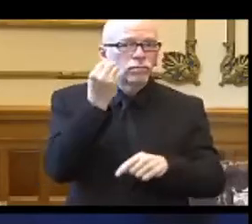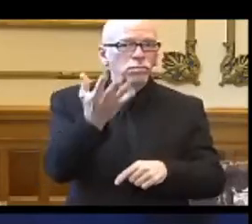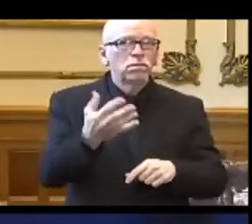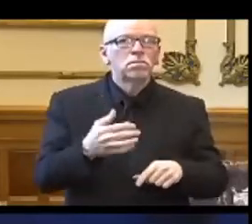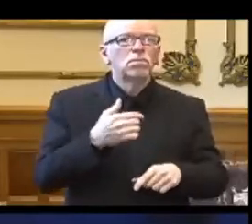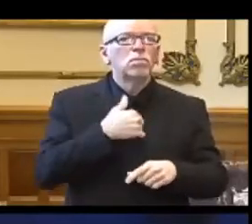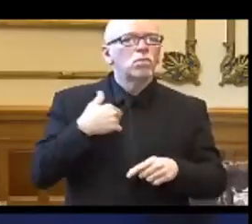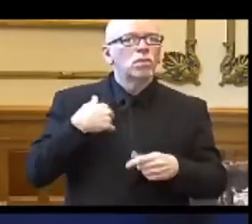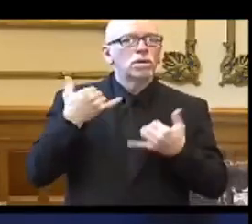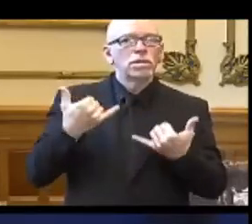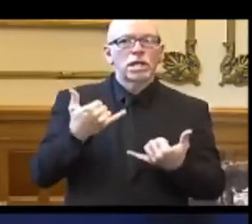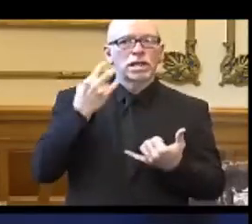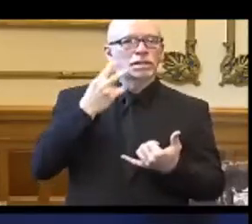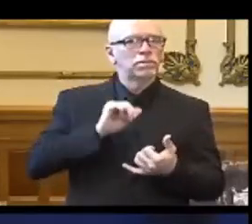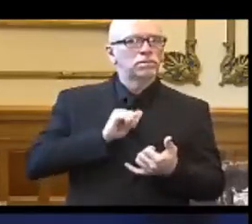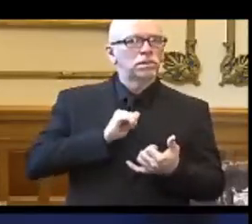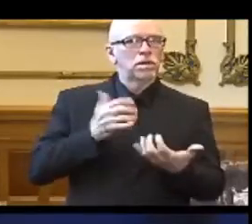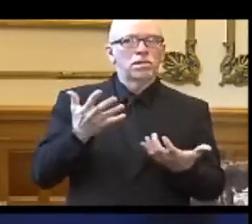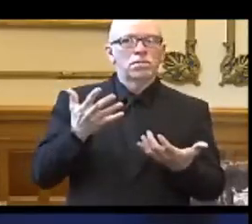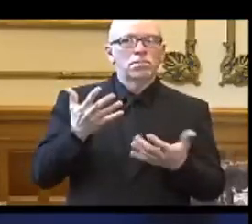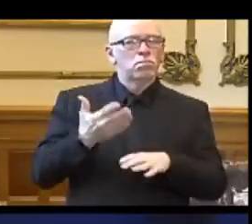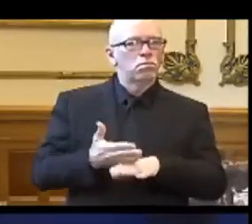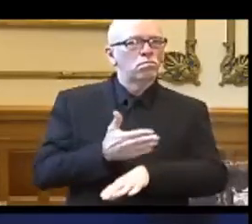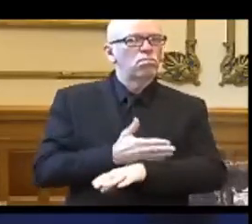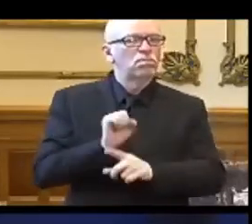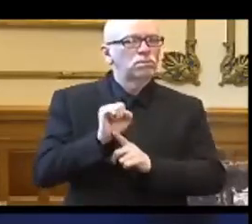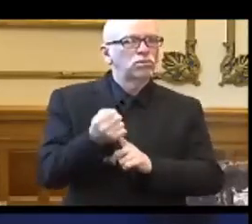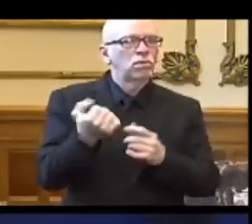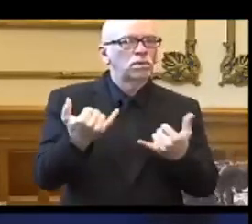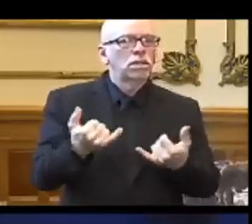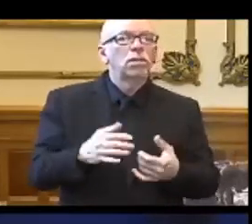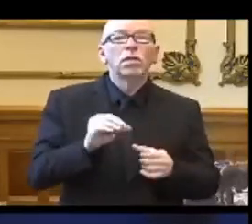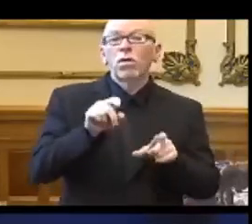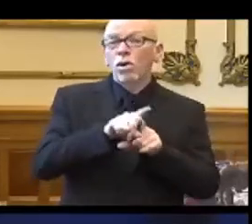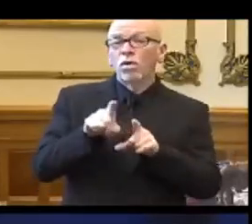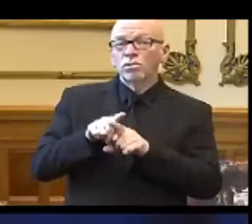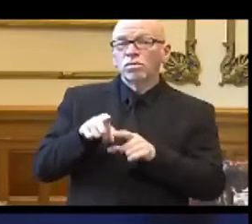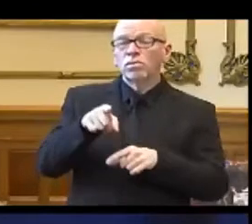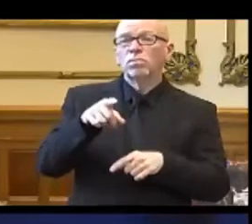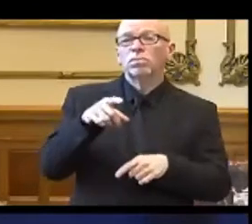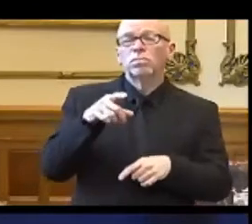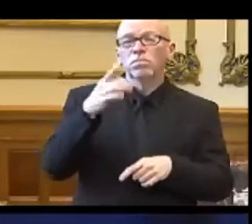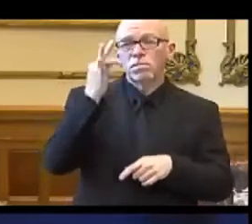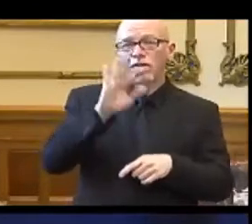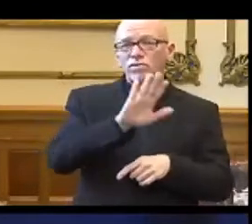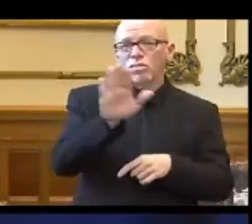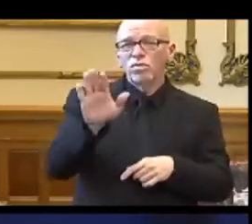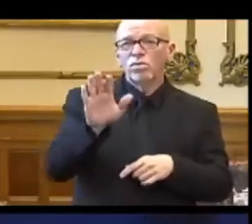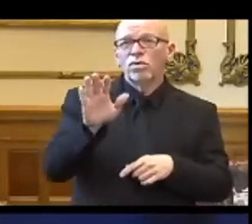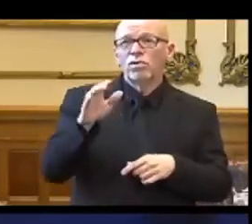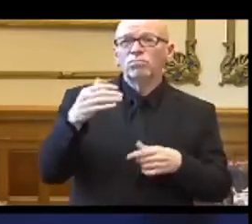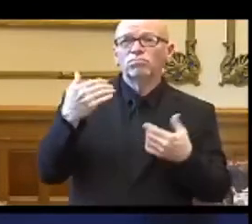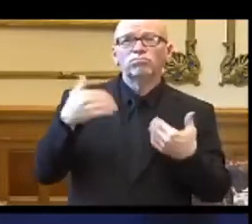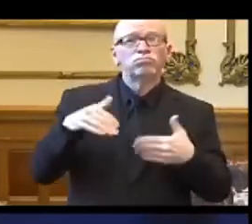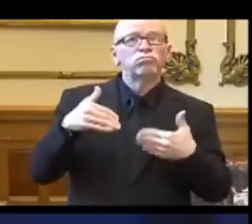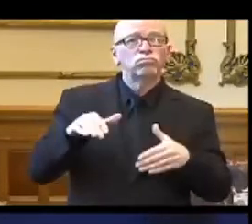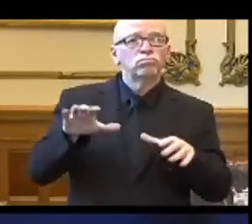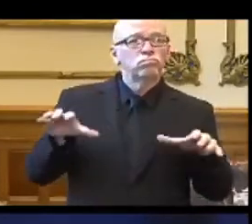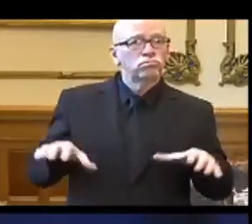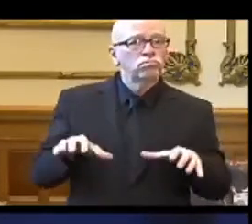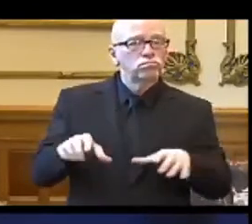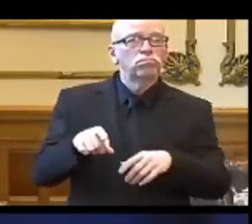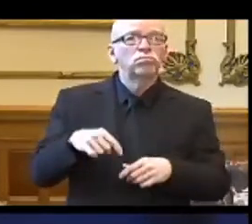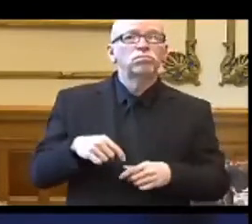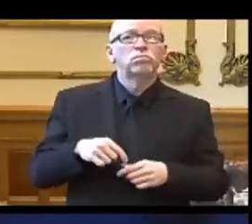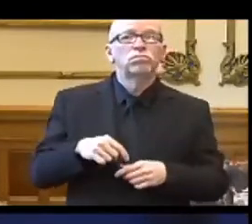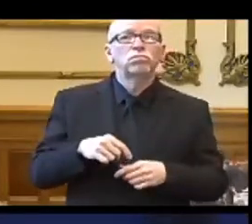find ourselves today. And then secondly, in addition to your very deliberate efforts,